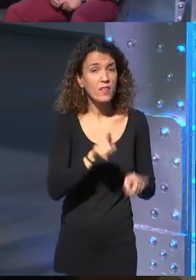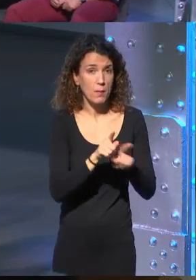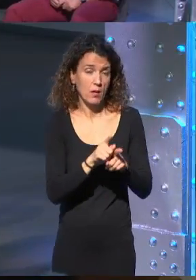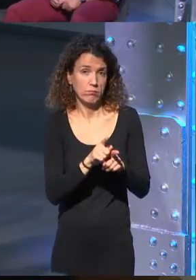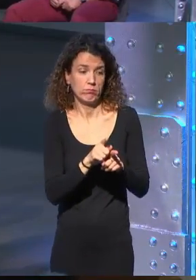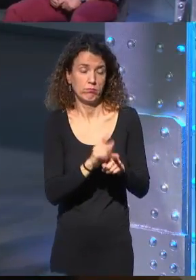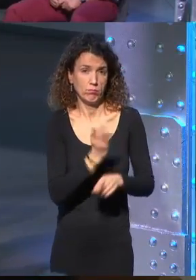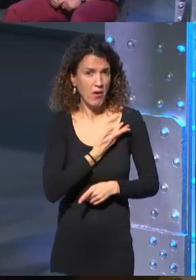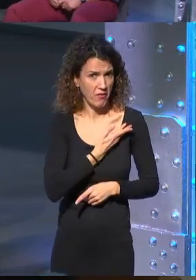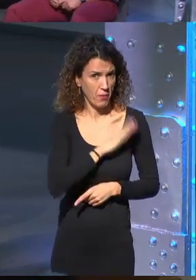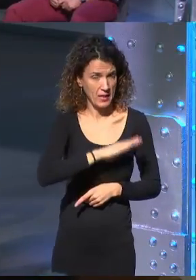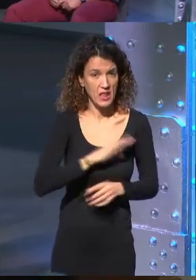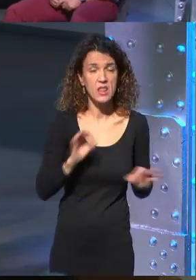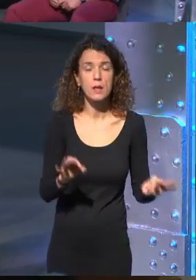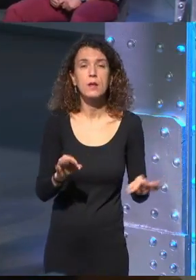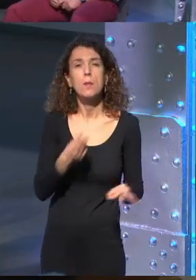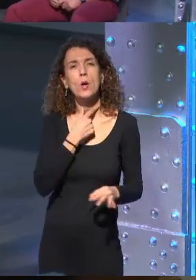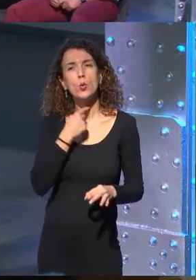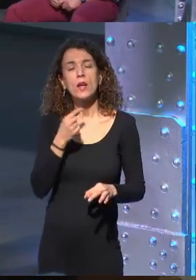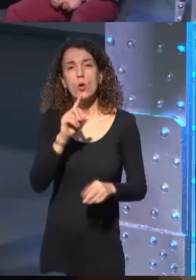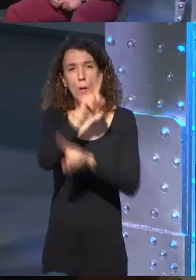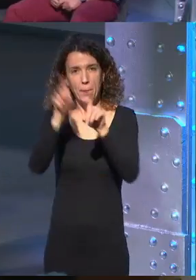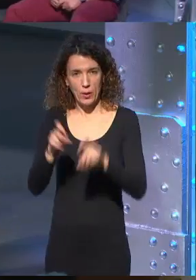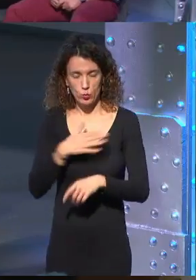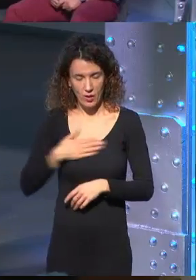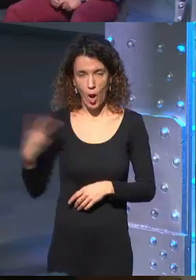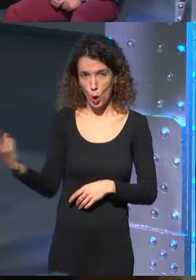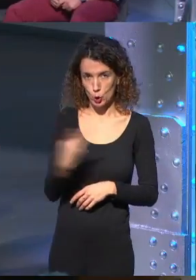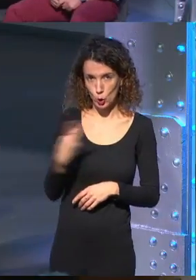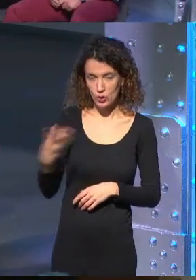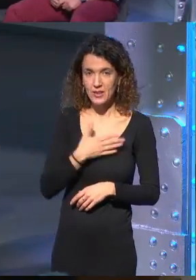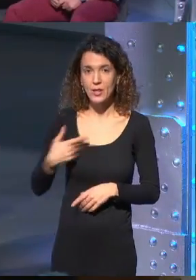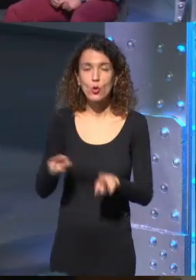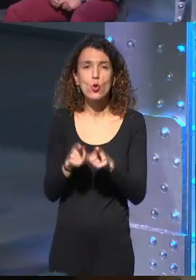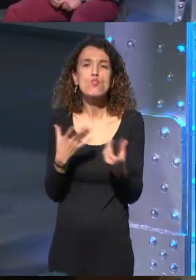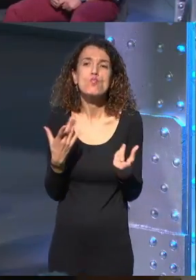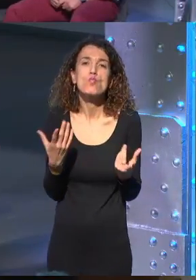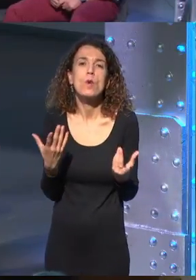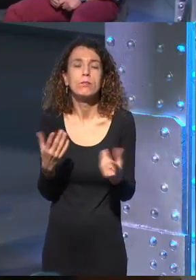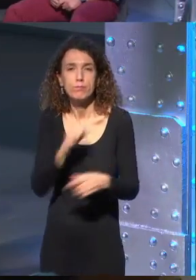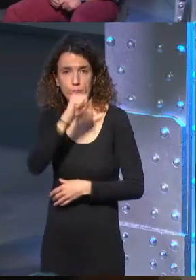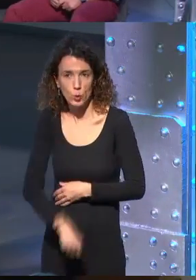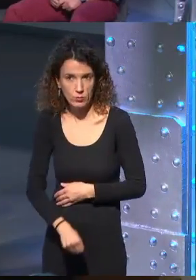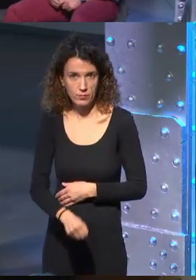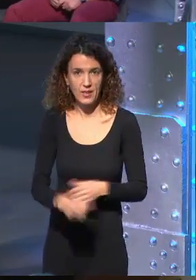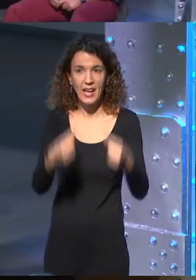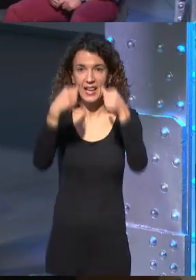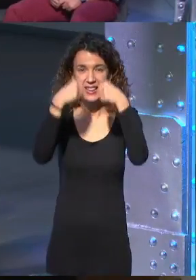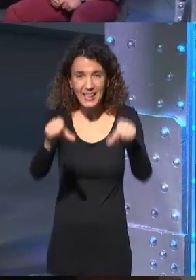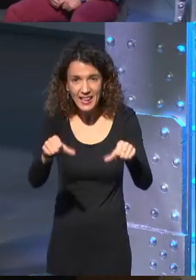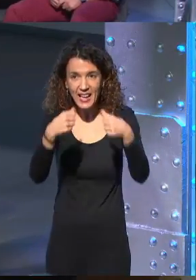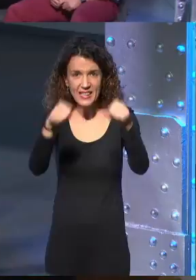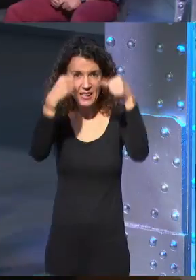somebody, this person could be very hurt, and this could turn into a crime at some point. I would like to ask